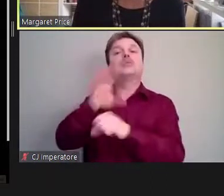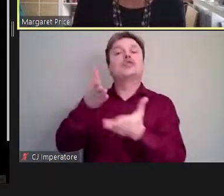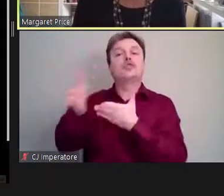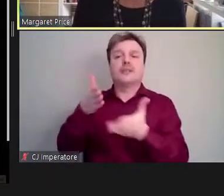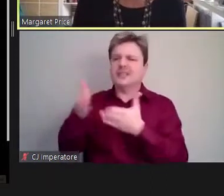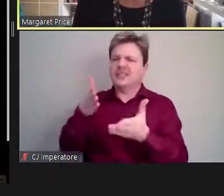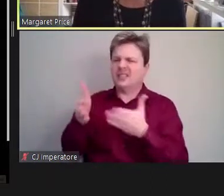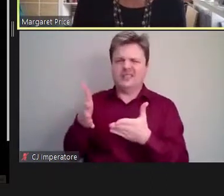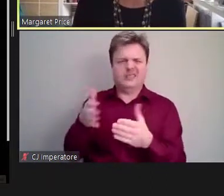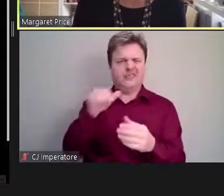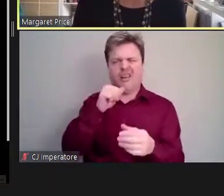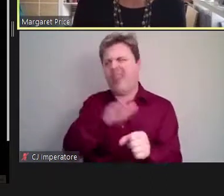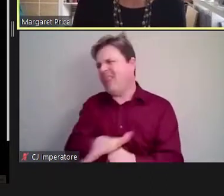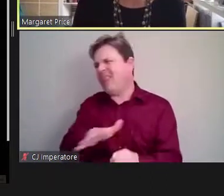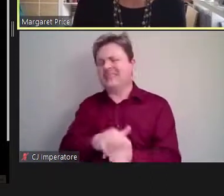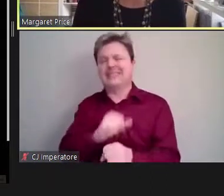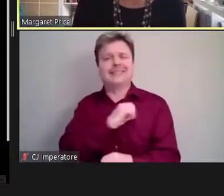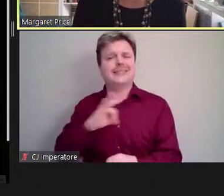understaffed.